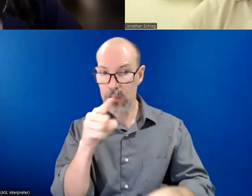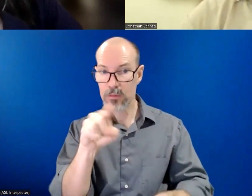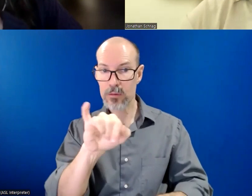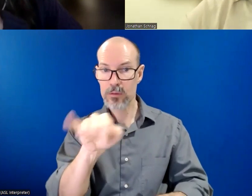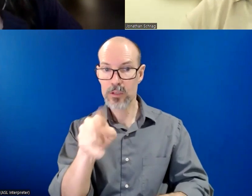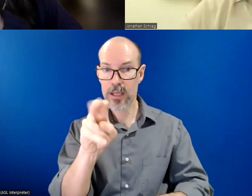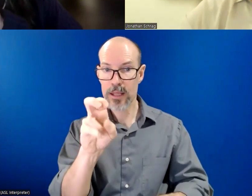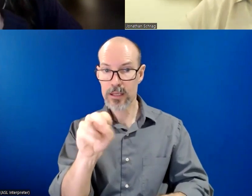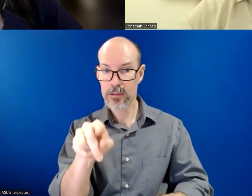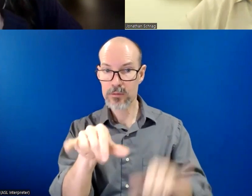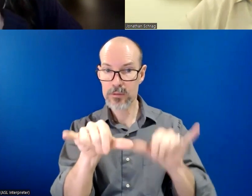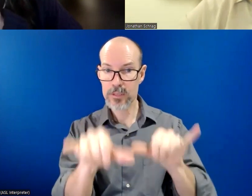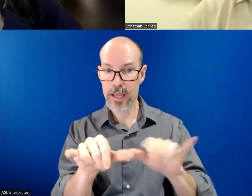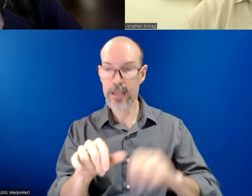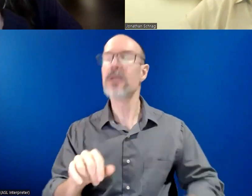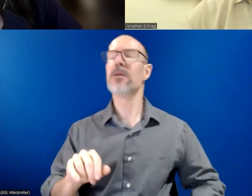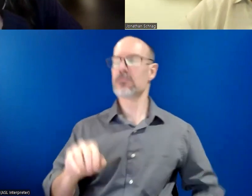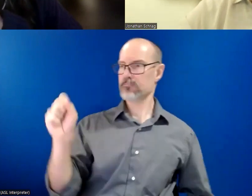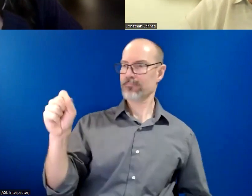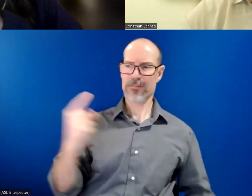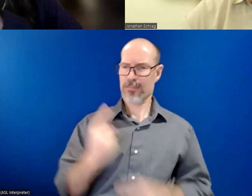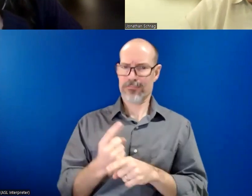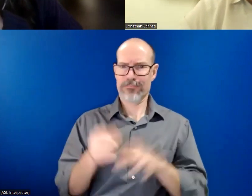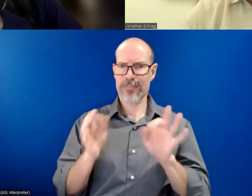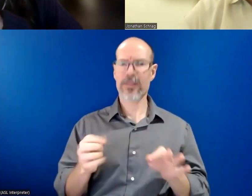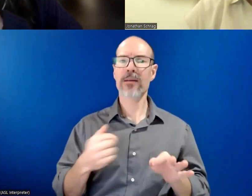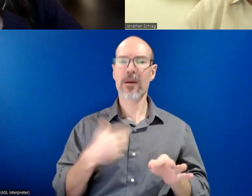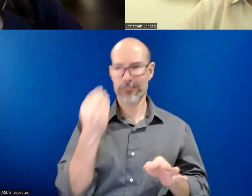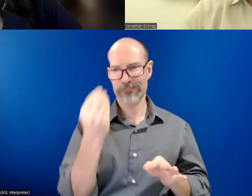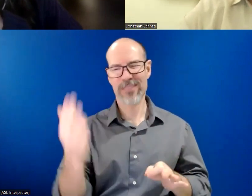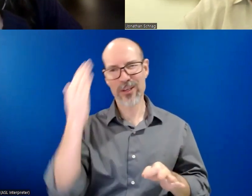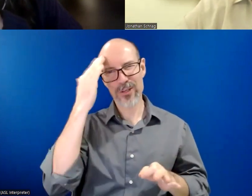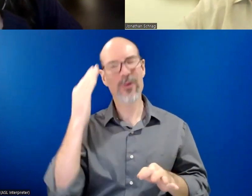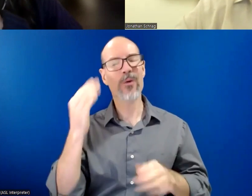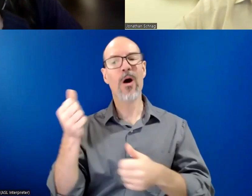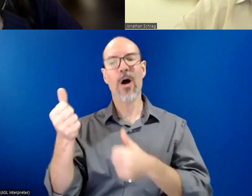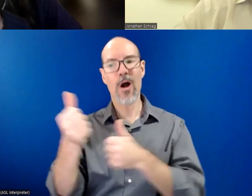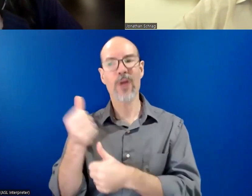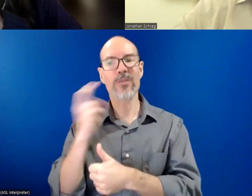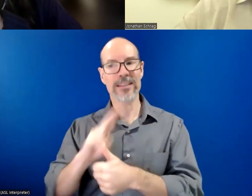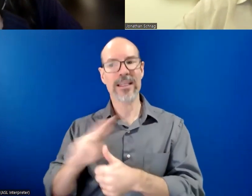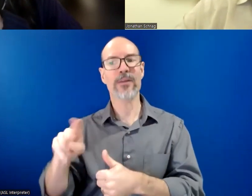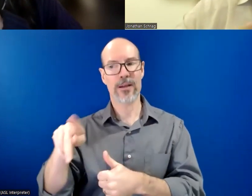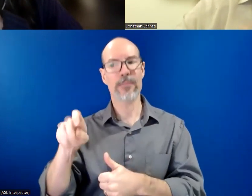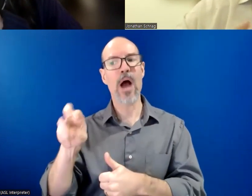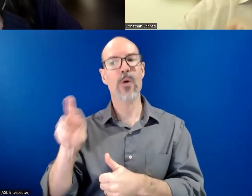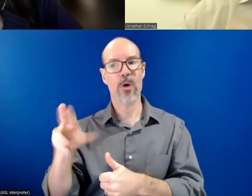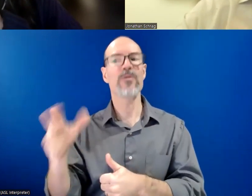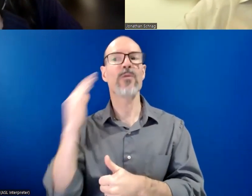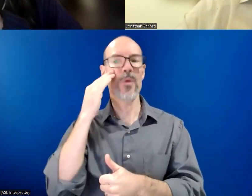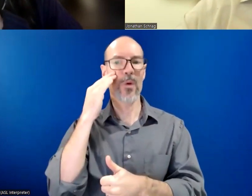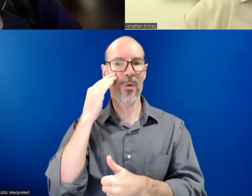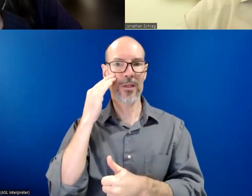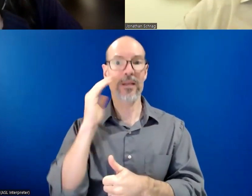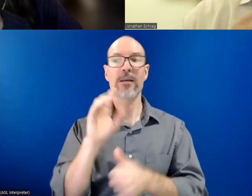Let me just give due credit. As Undersecretary Power knows, the Department of Energy Resources is, those